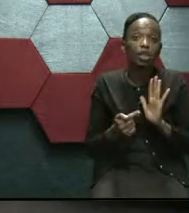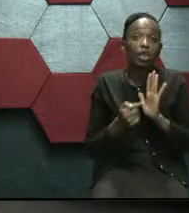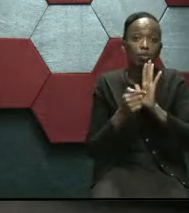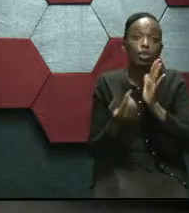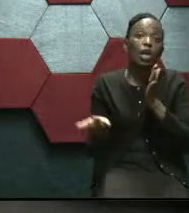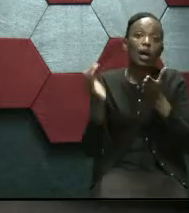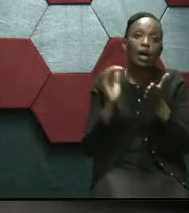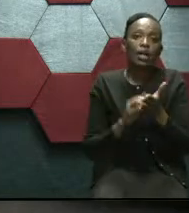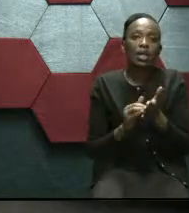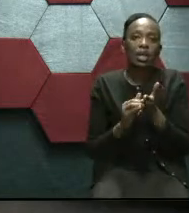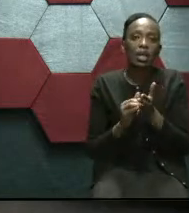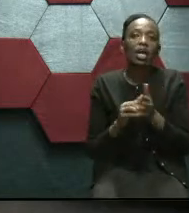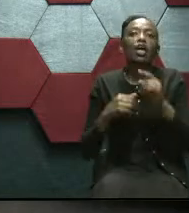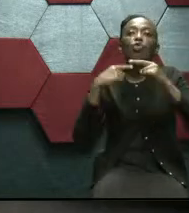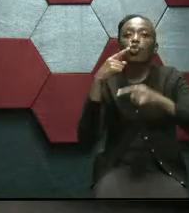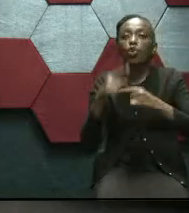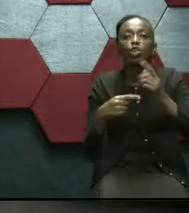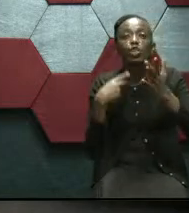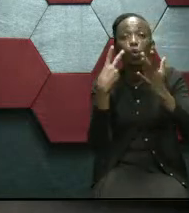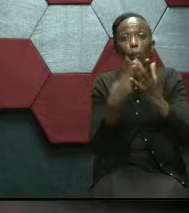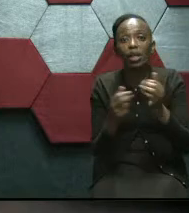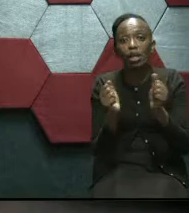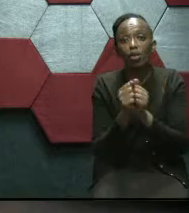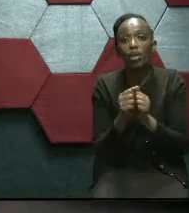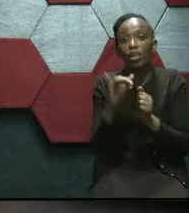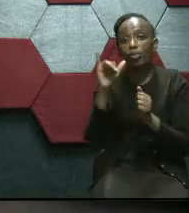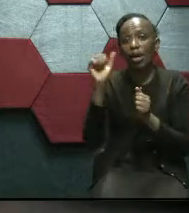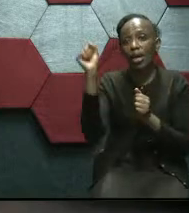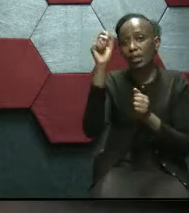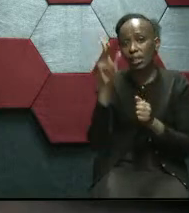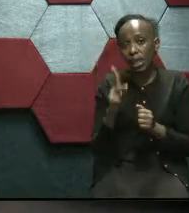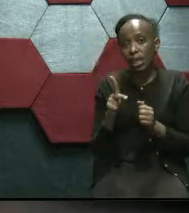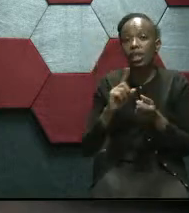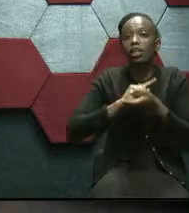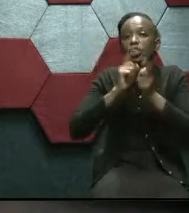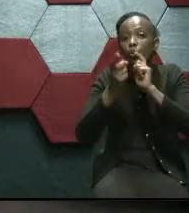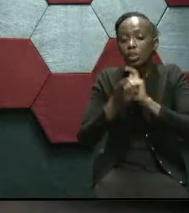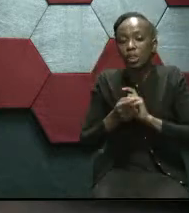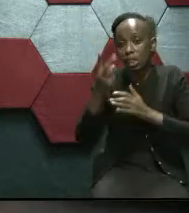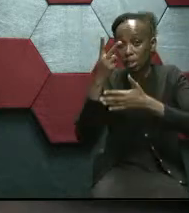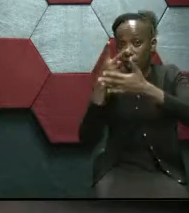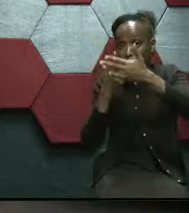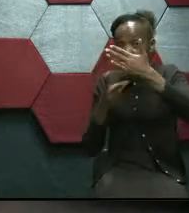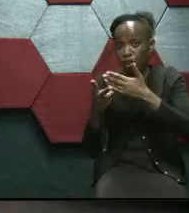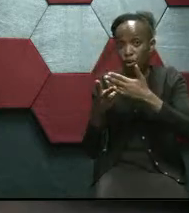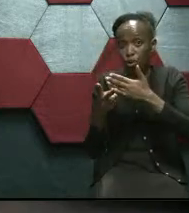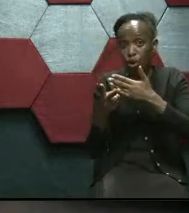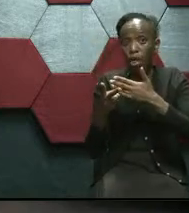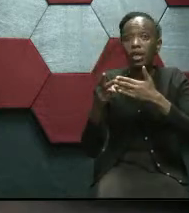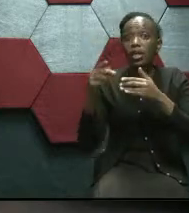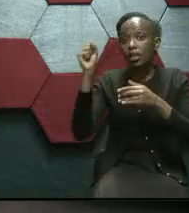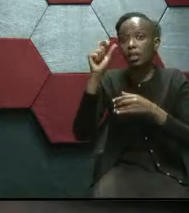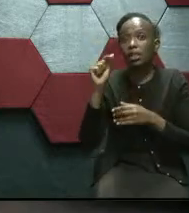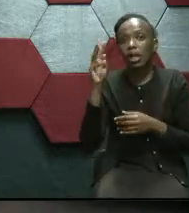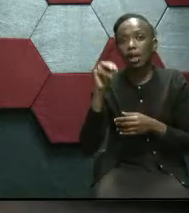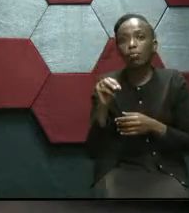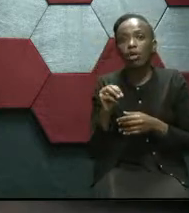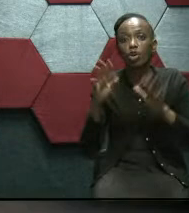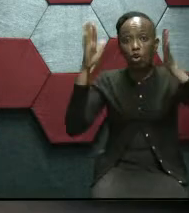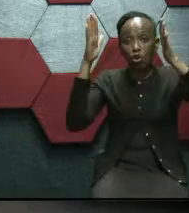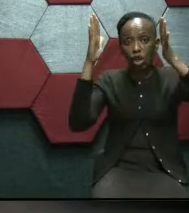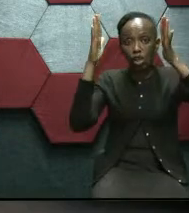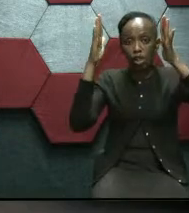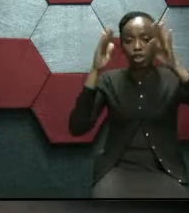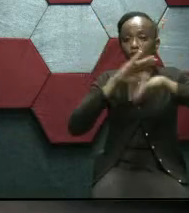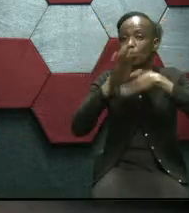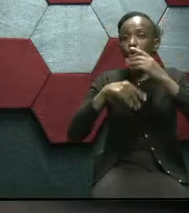once again, and will continue partnering with YSK to change the perceptions towards STEM. Congratulations